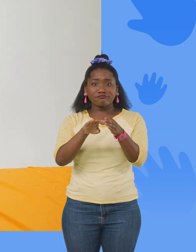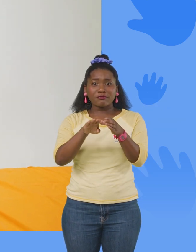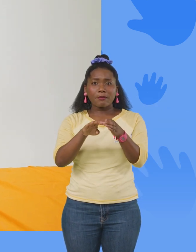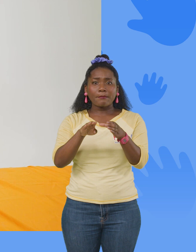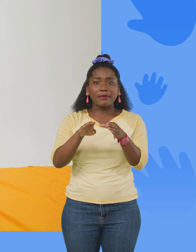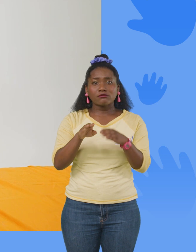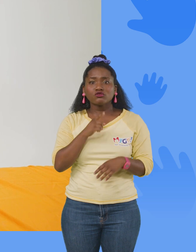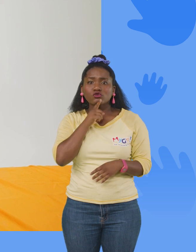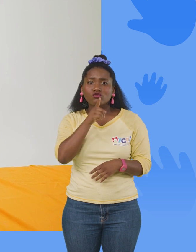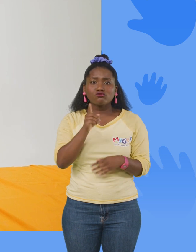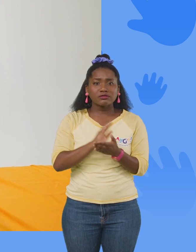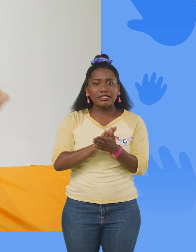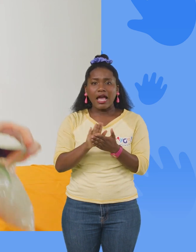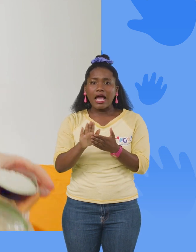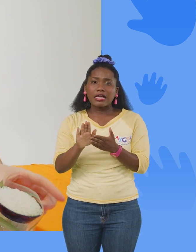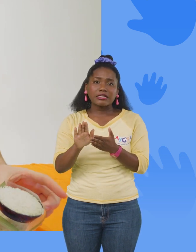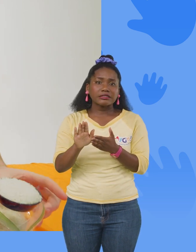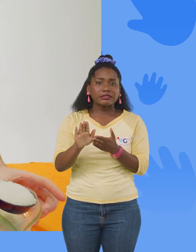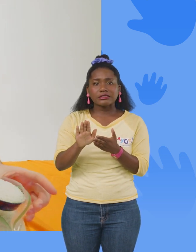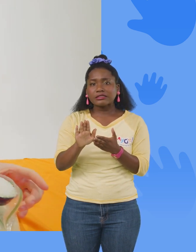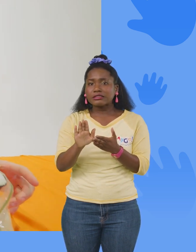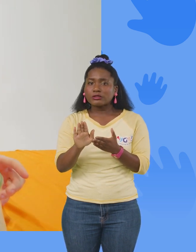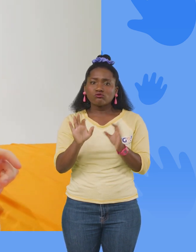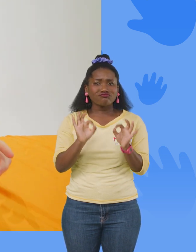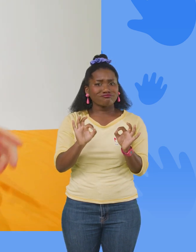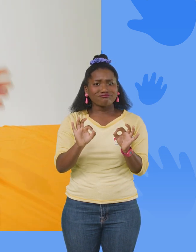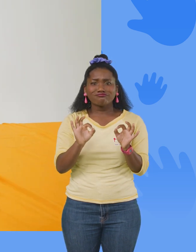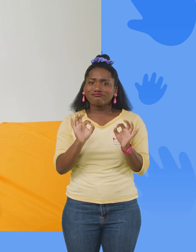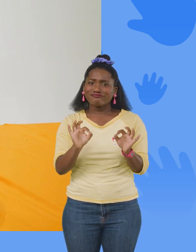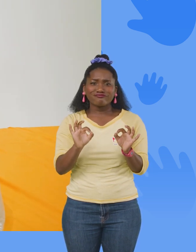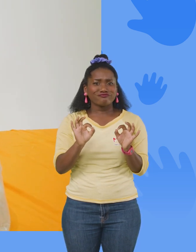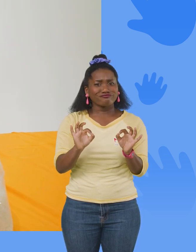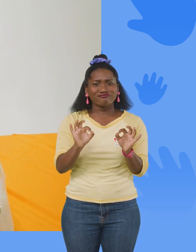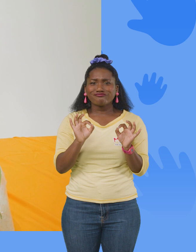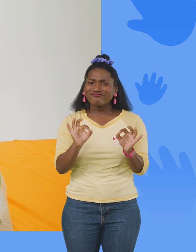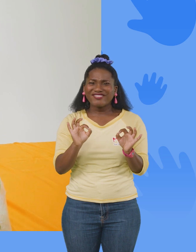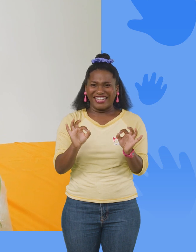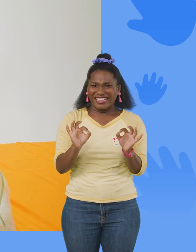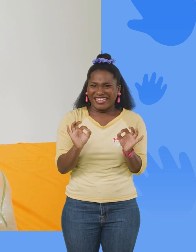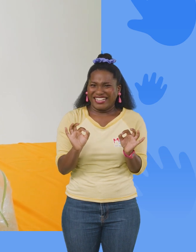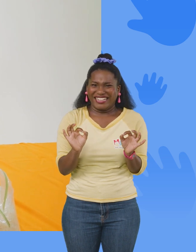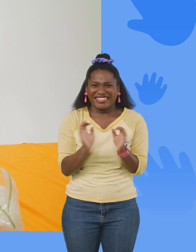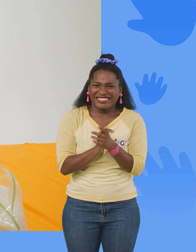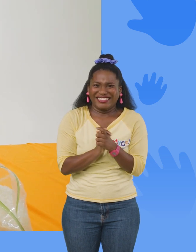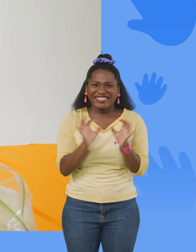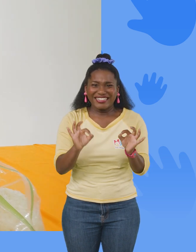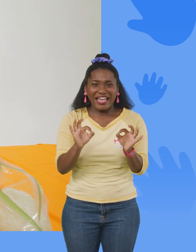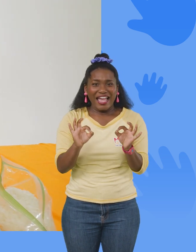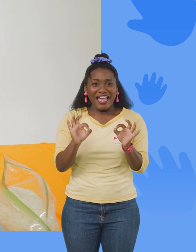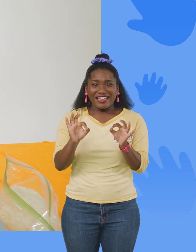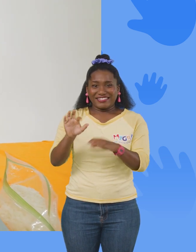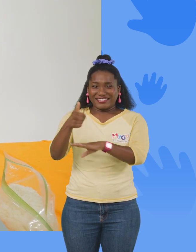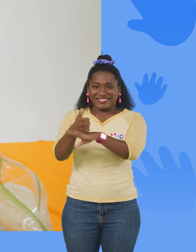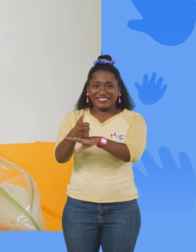Make sure it's nice and... What? Perfect. Okay, oh, gotta set that down right